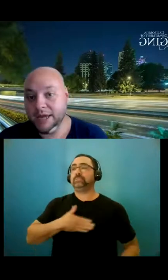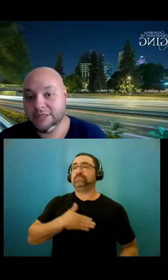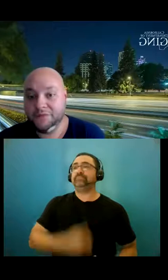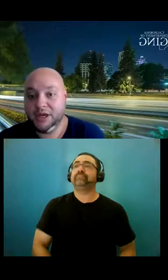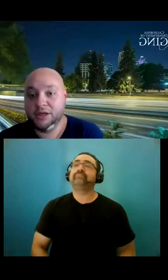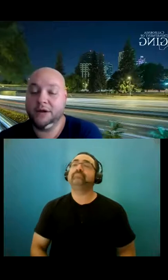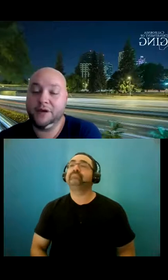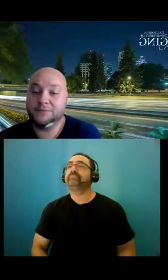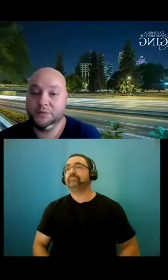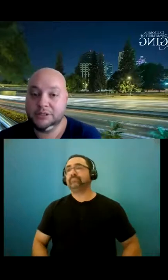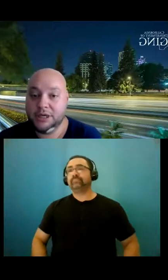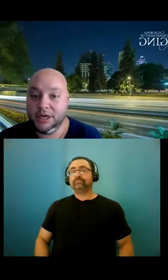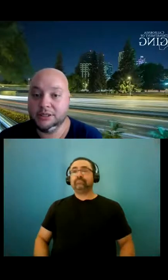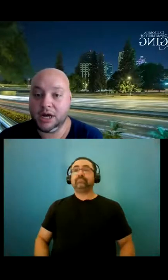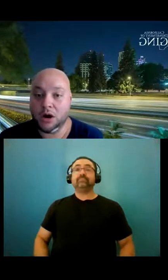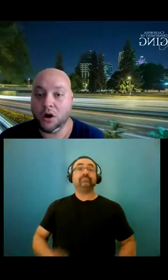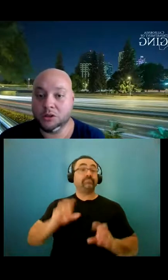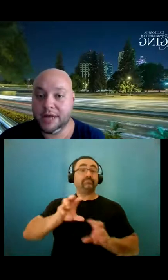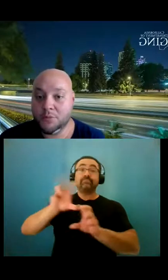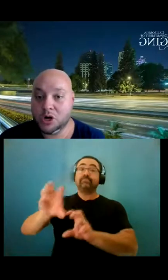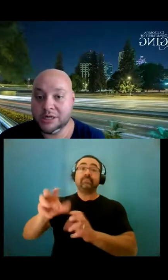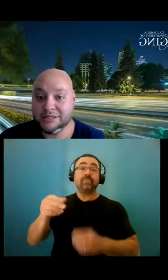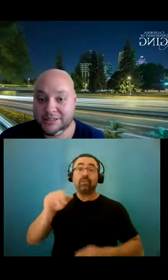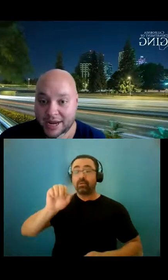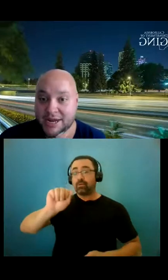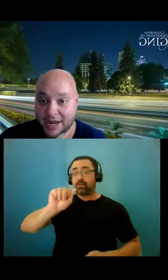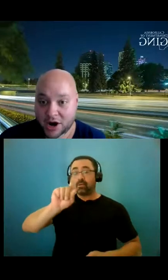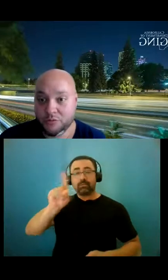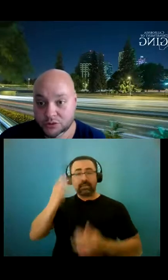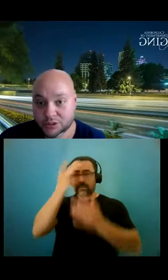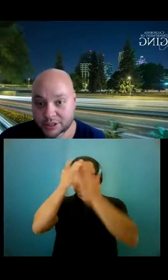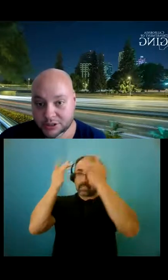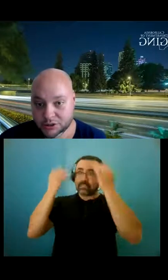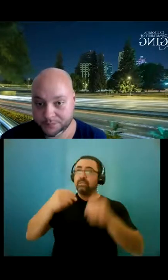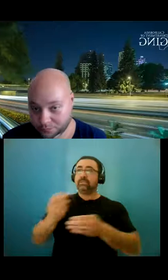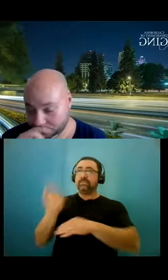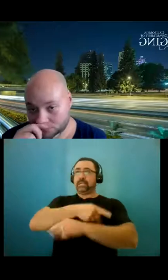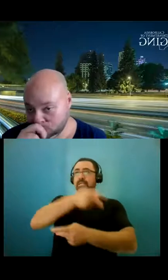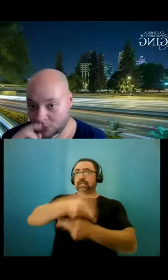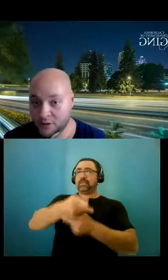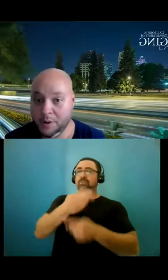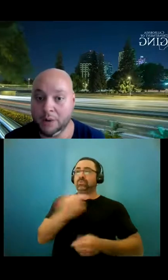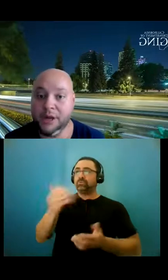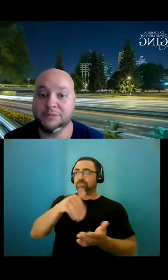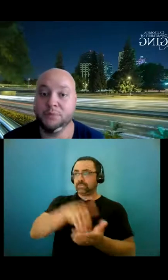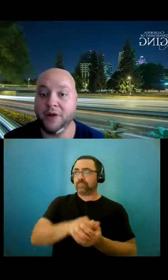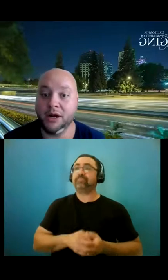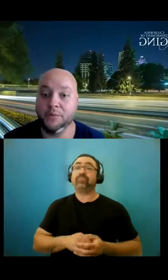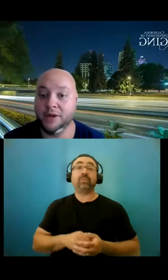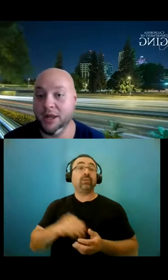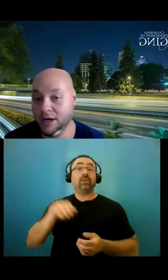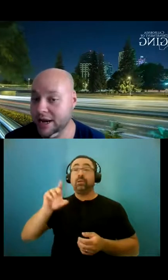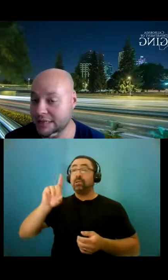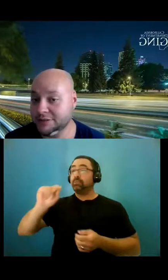The next significant investment we see is our Alzheimer Day Care Resource Centers. The department has been provided